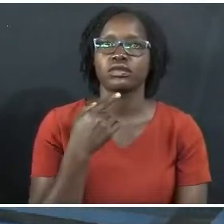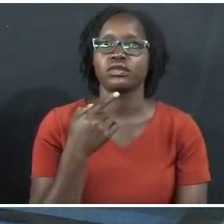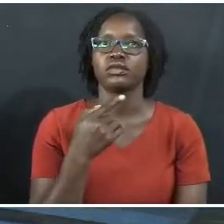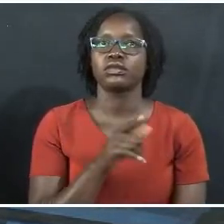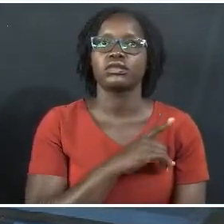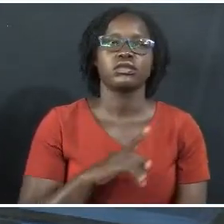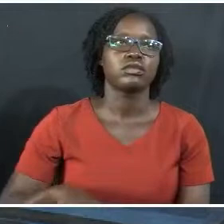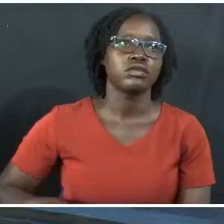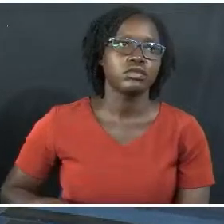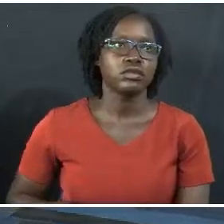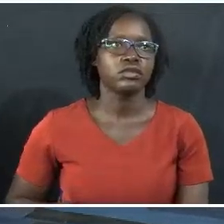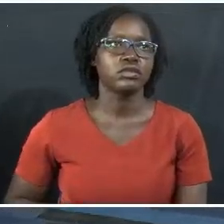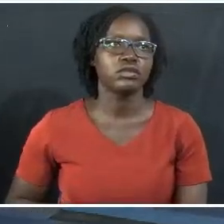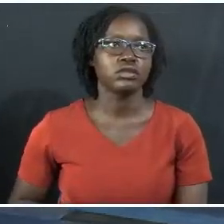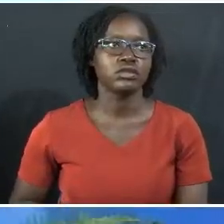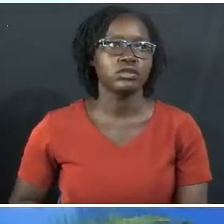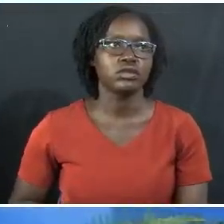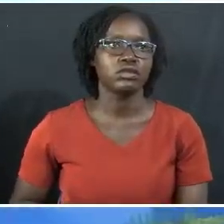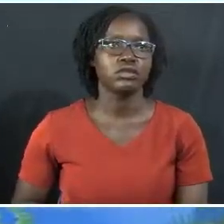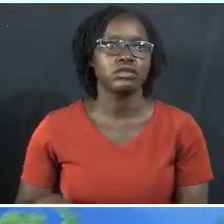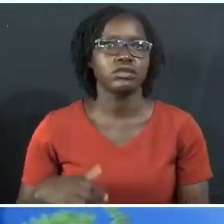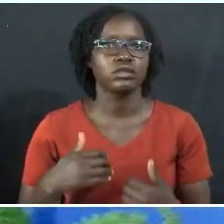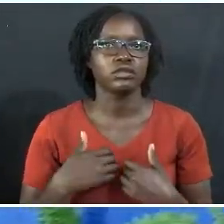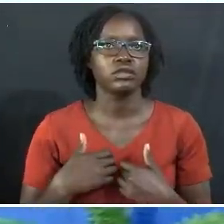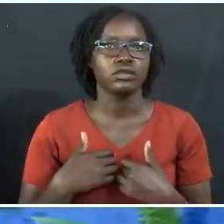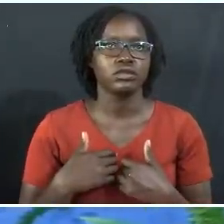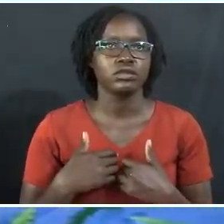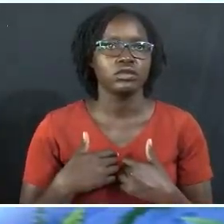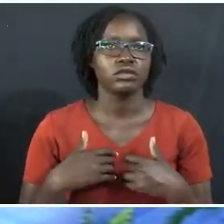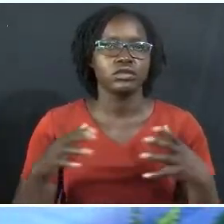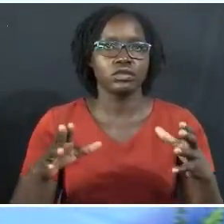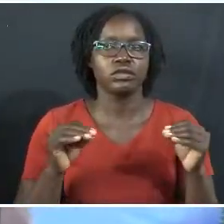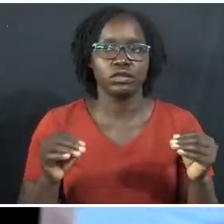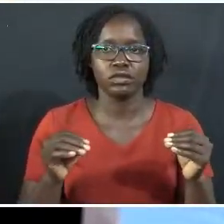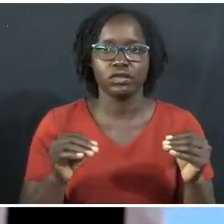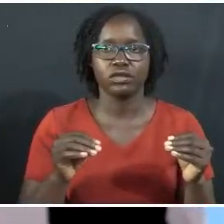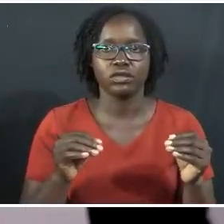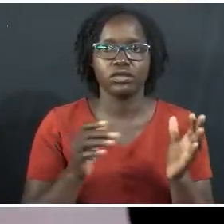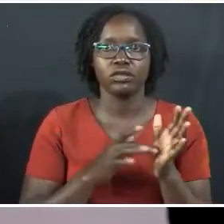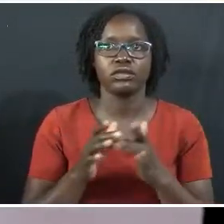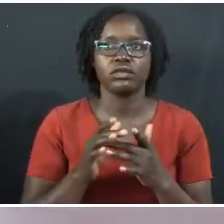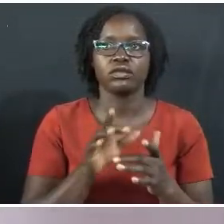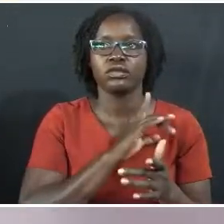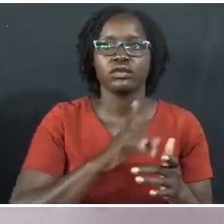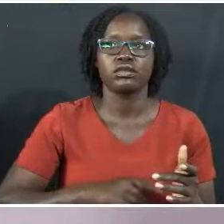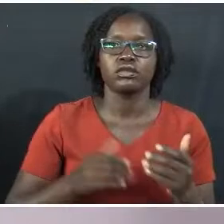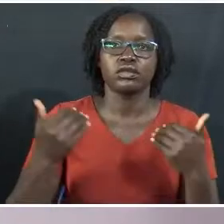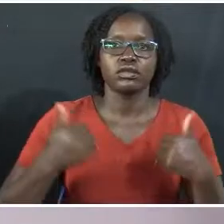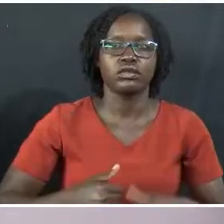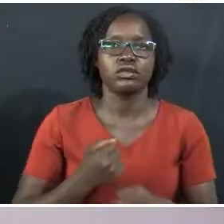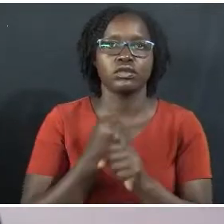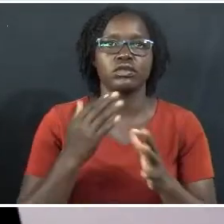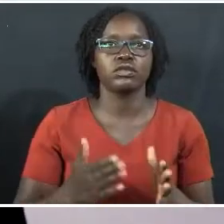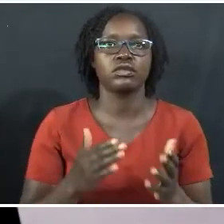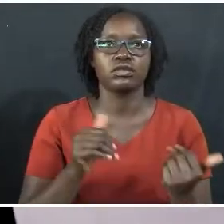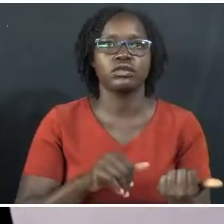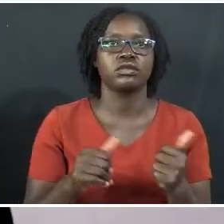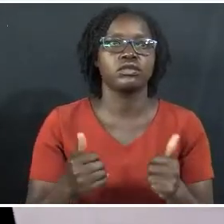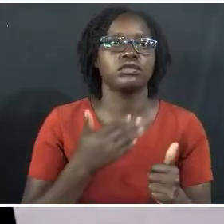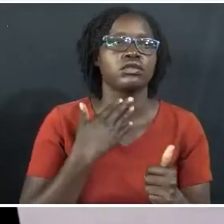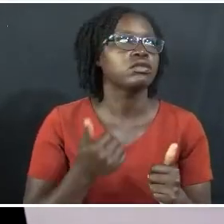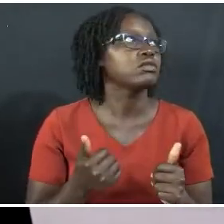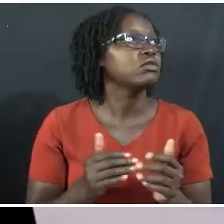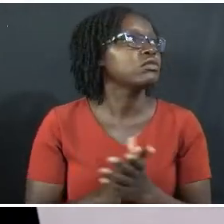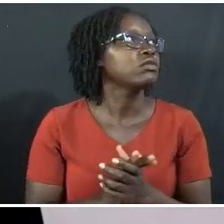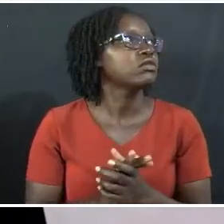Lord, I now accept you as my Lord and personal Savior, and I want to be baptized? Let me just show you.